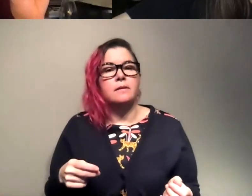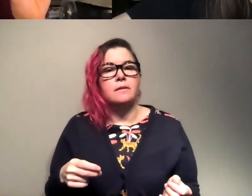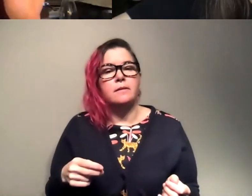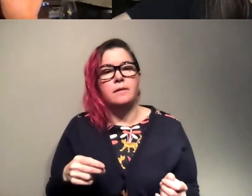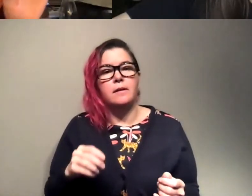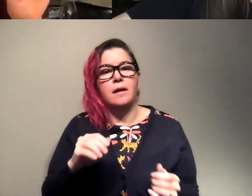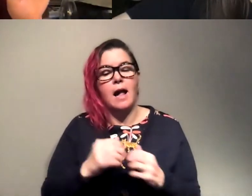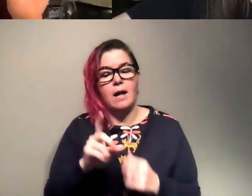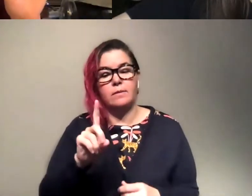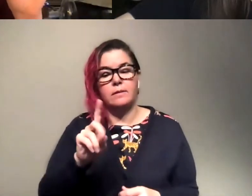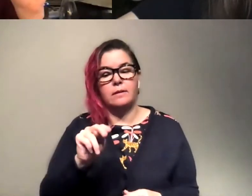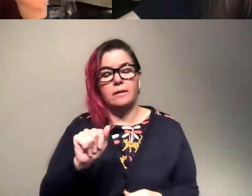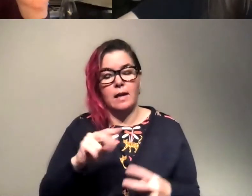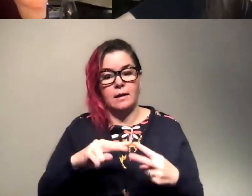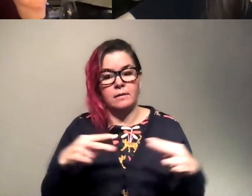DNA is